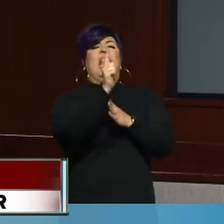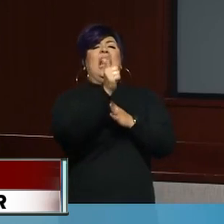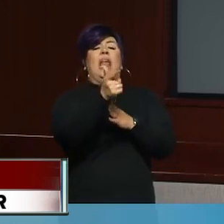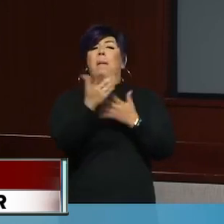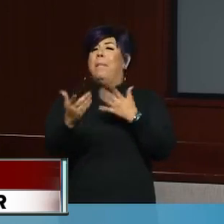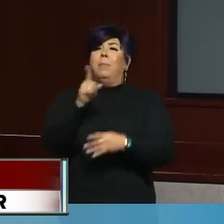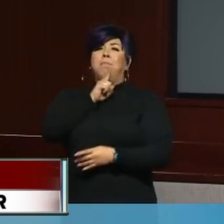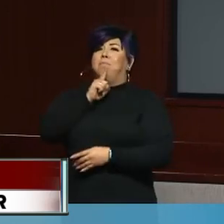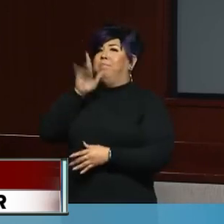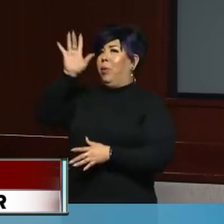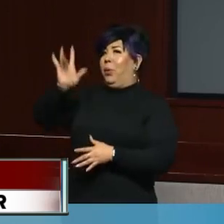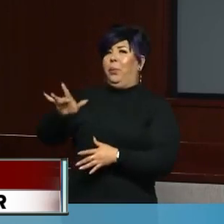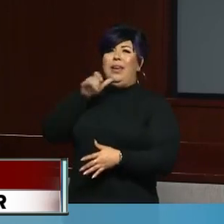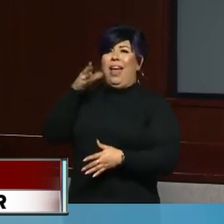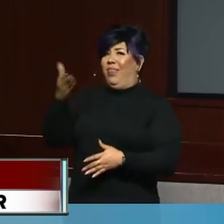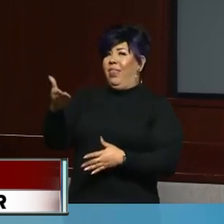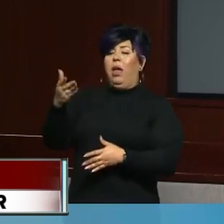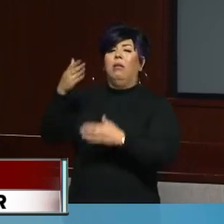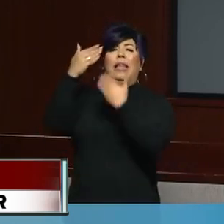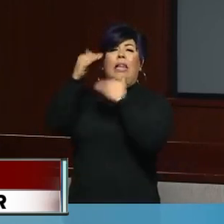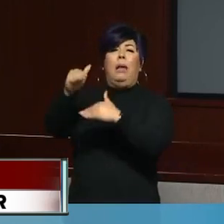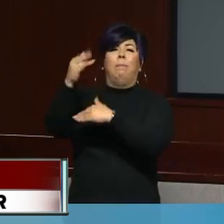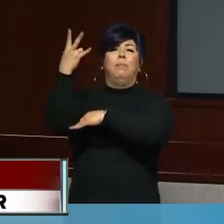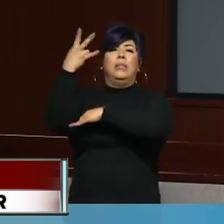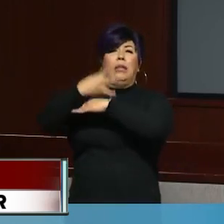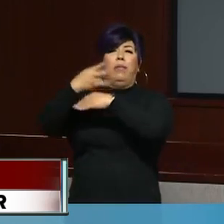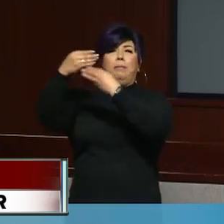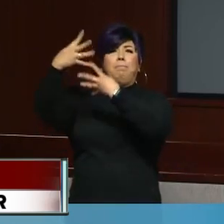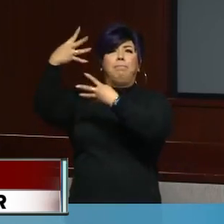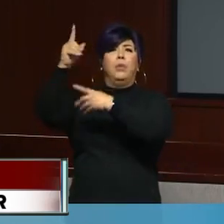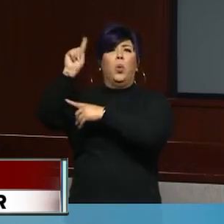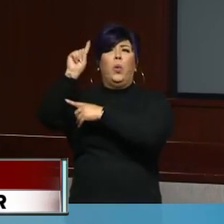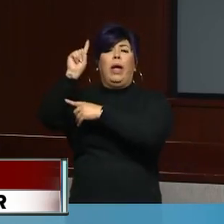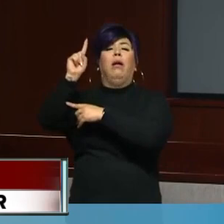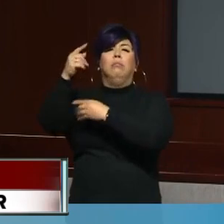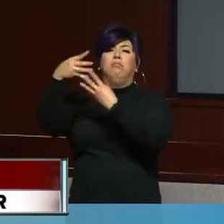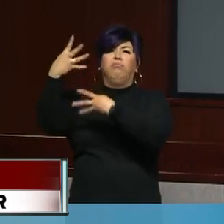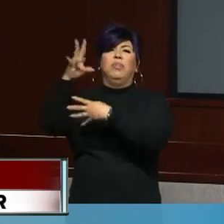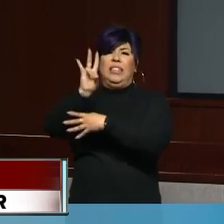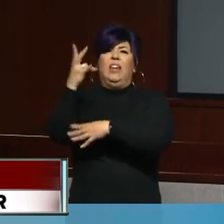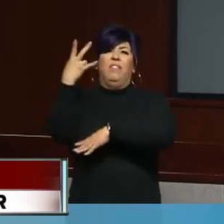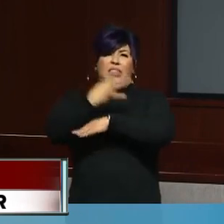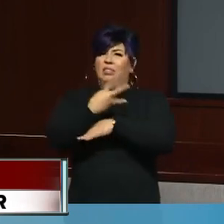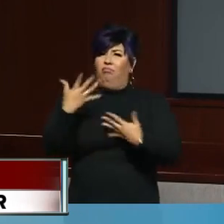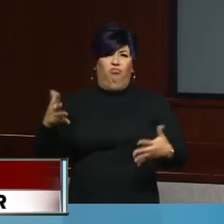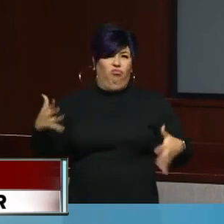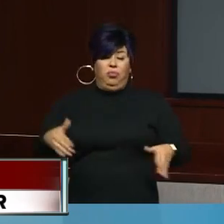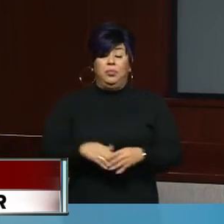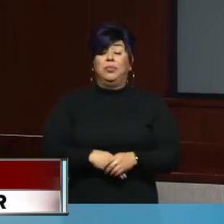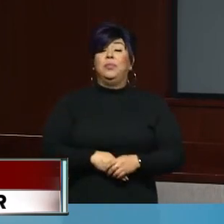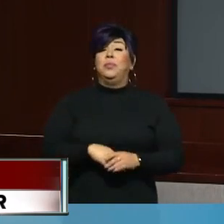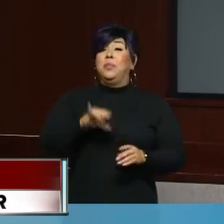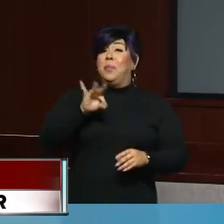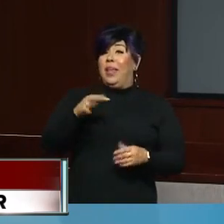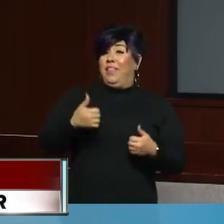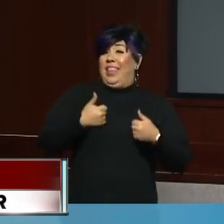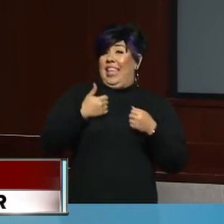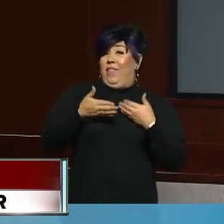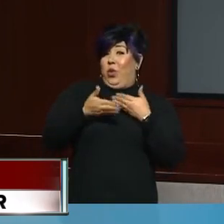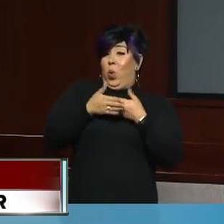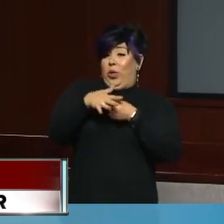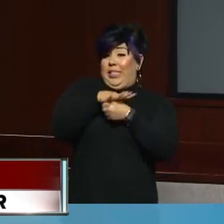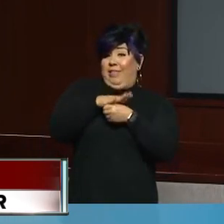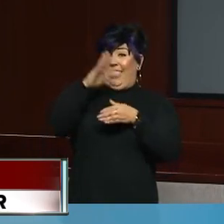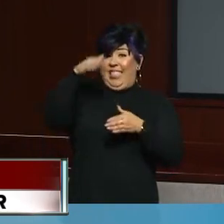display yet because it does only show the next 7 days of locations. I want to remind everybody, if you're in the downtown area today, to please come